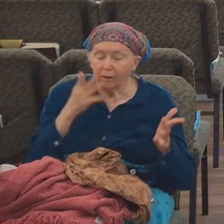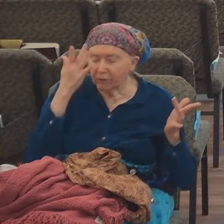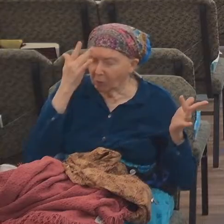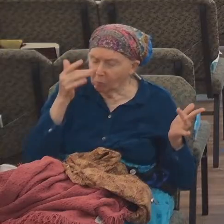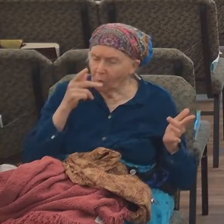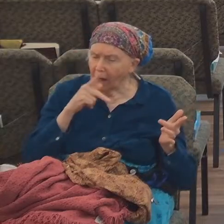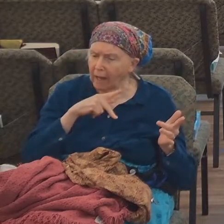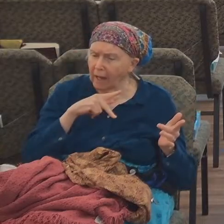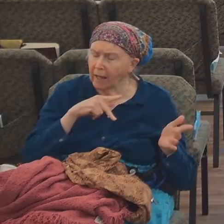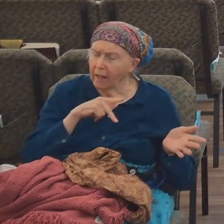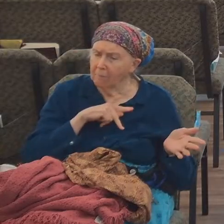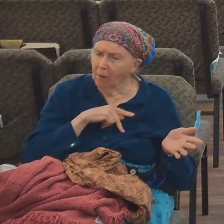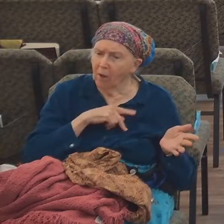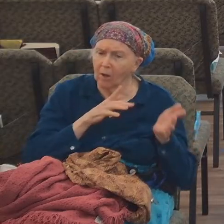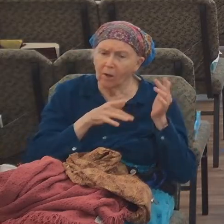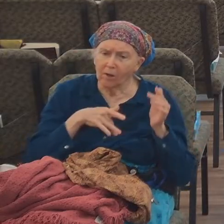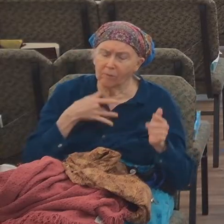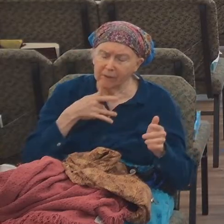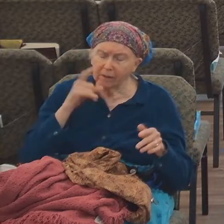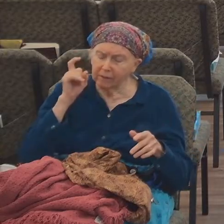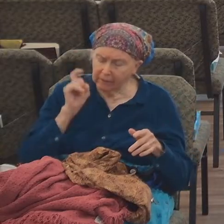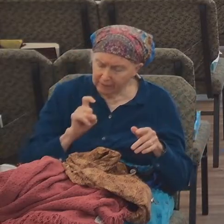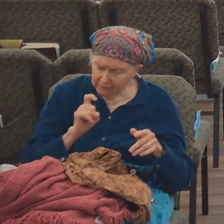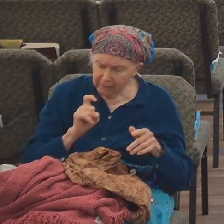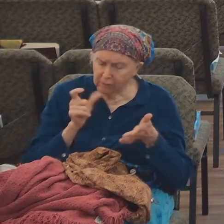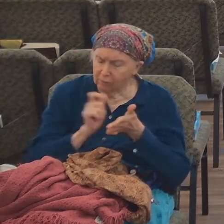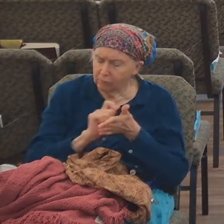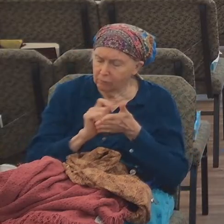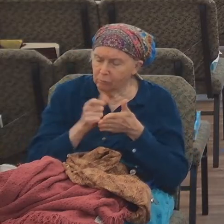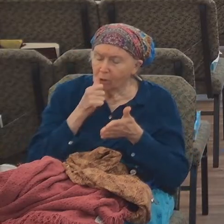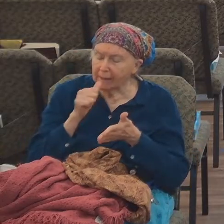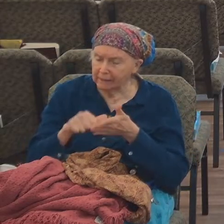Anybody else build on that?